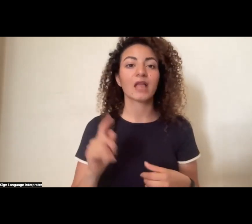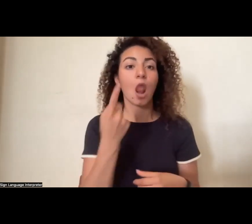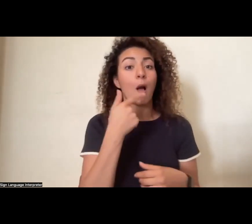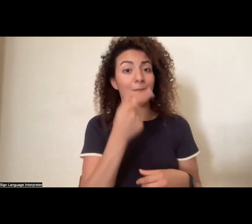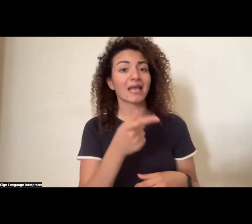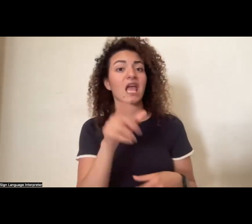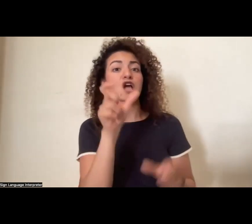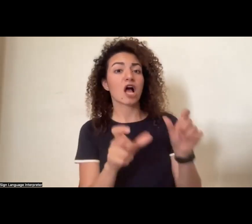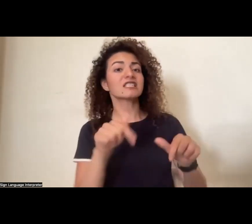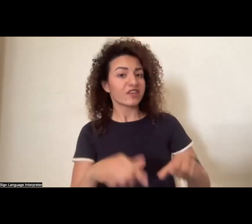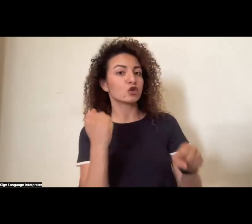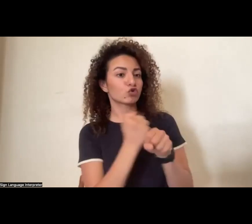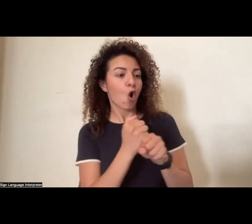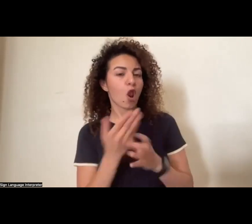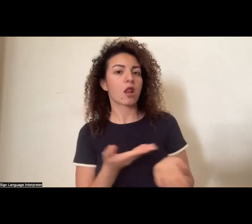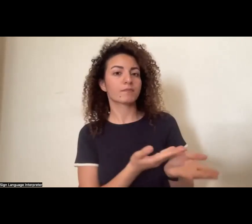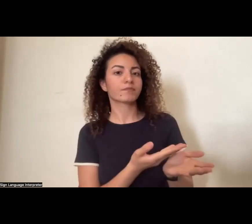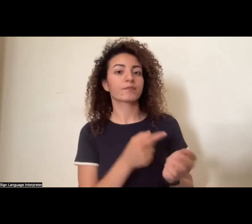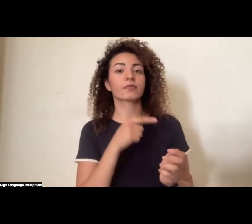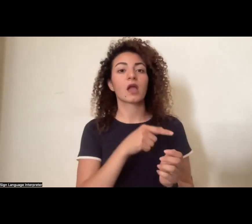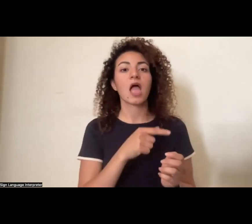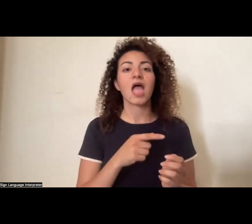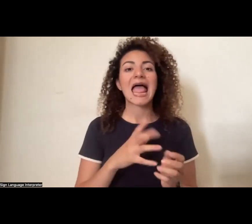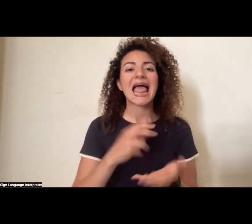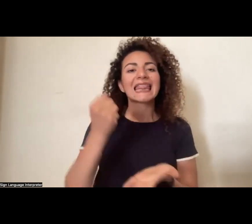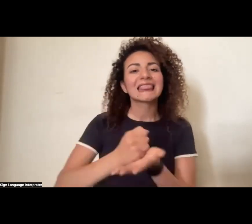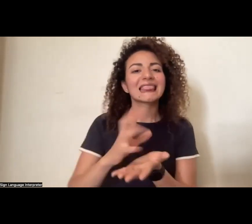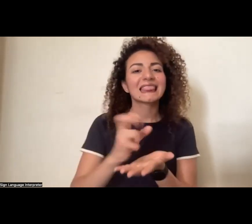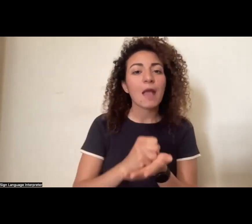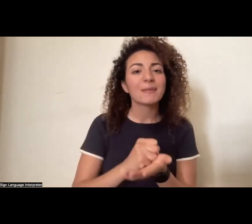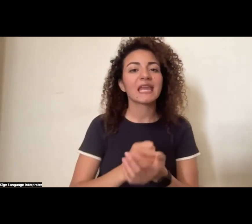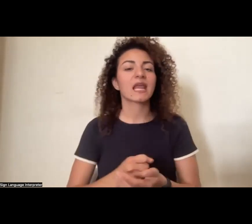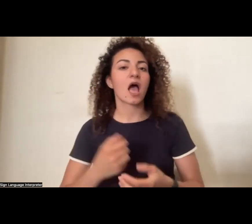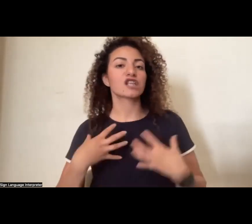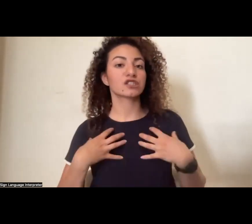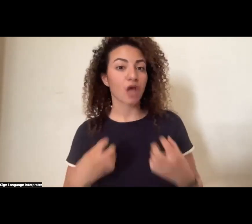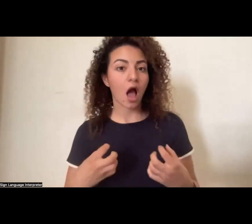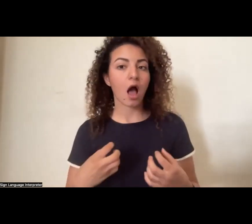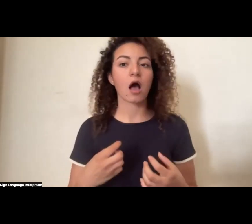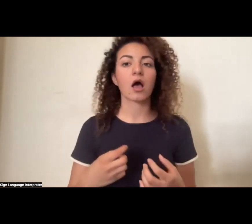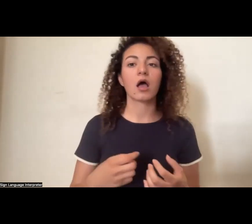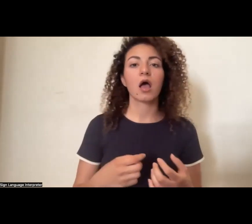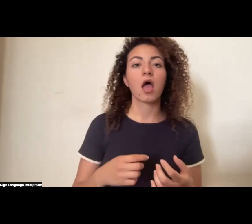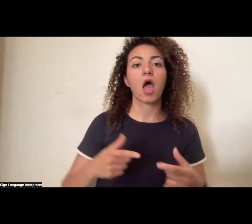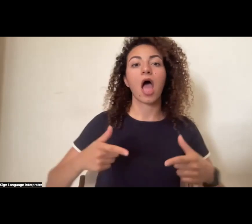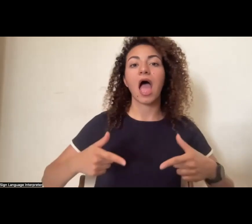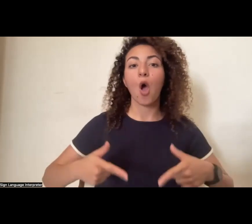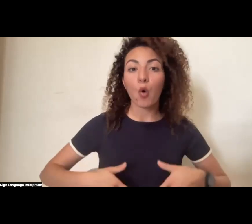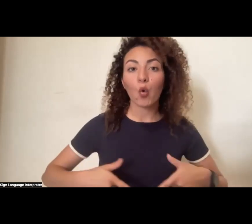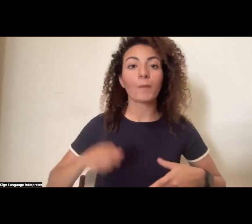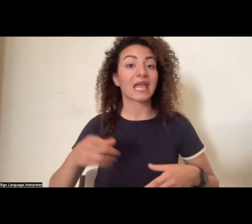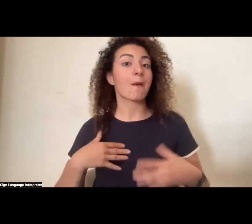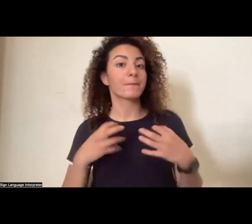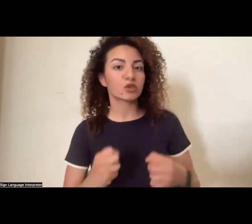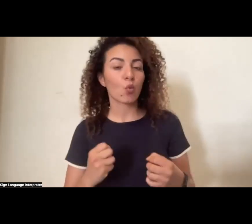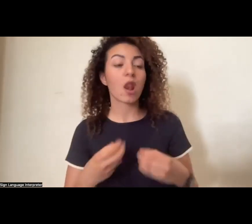public contributory or non-contributory health insurance through the fund, through the state-led social security system, if